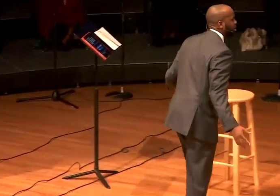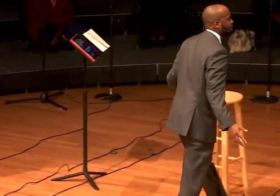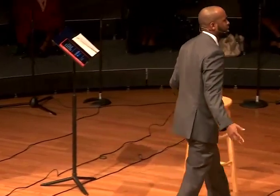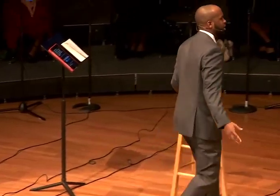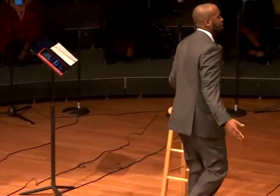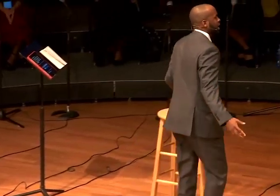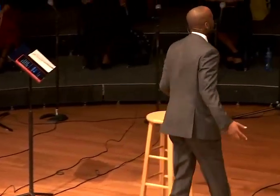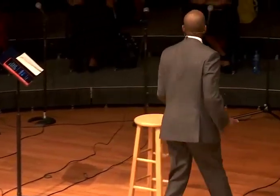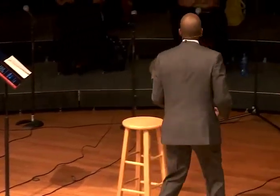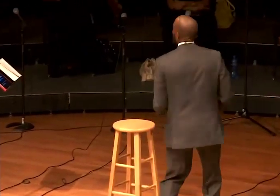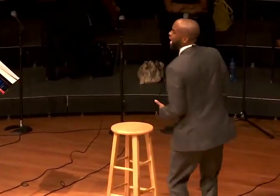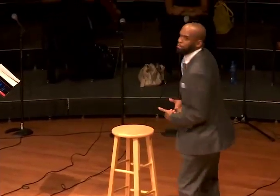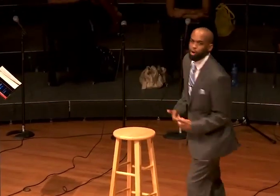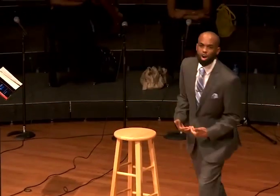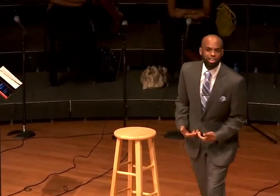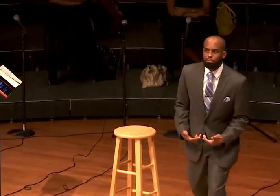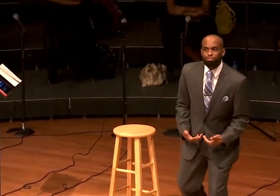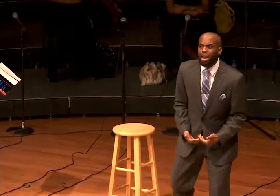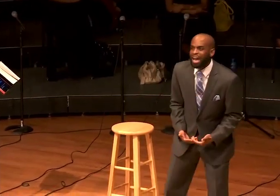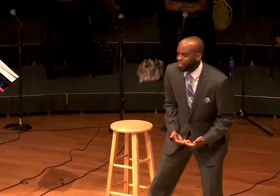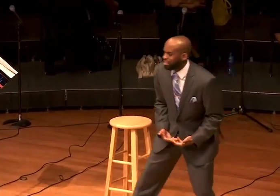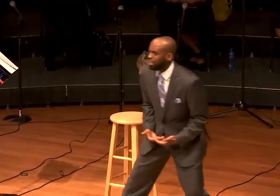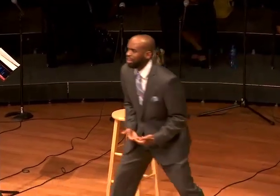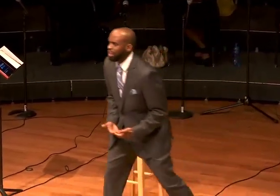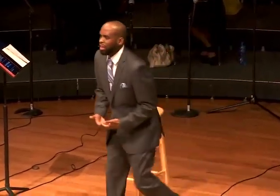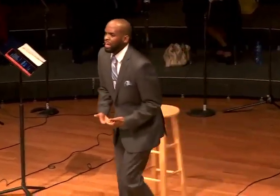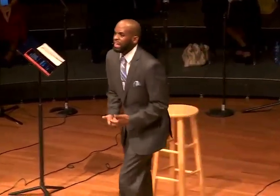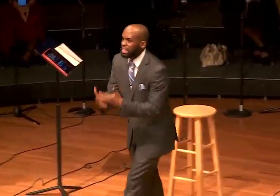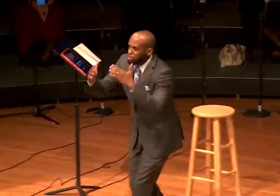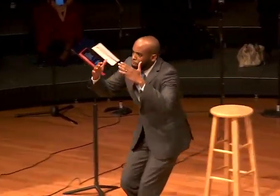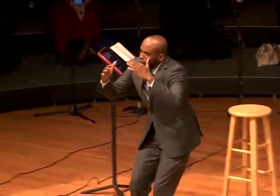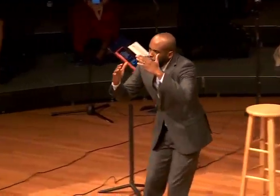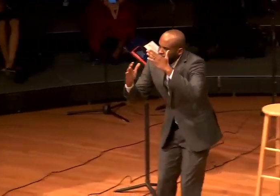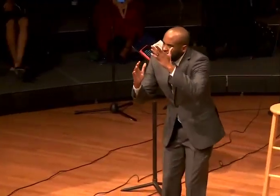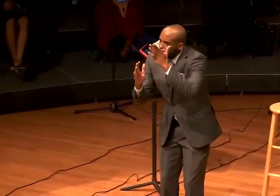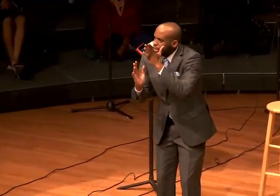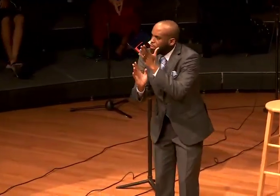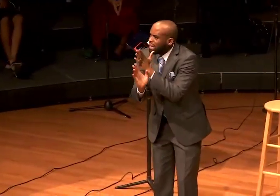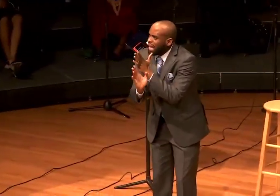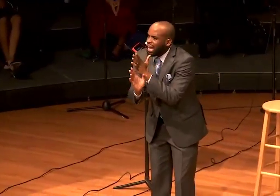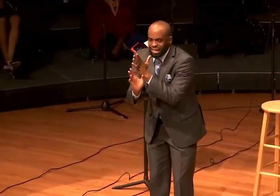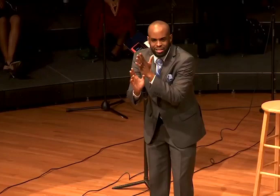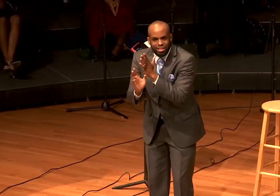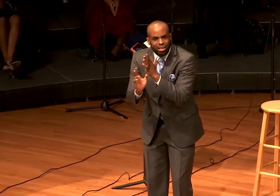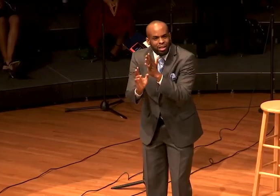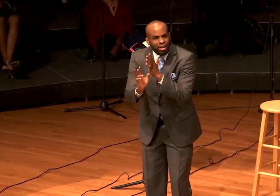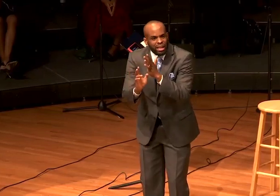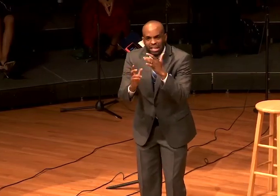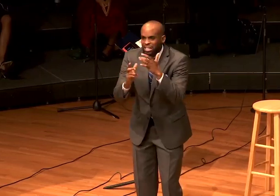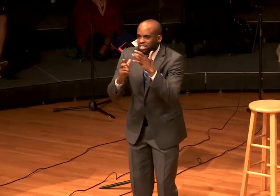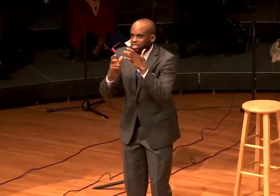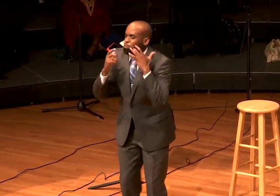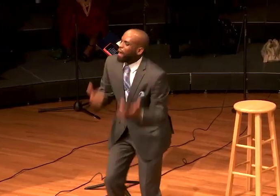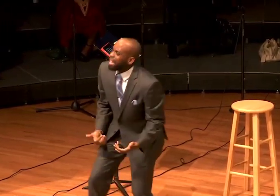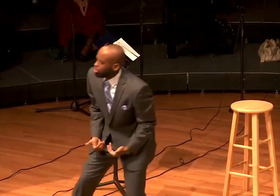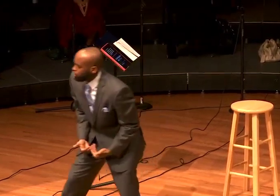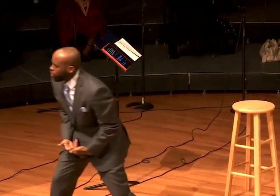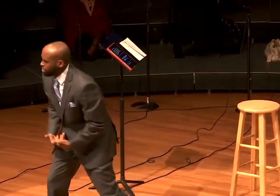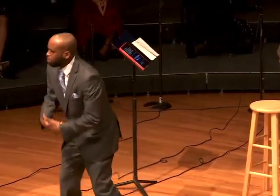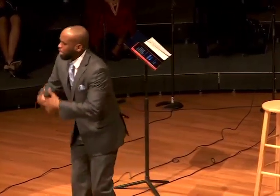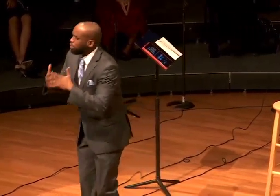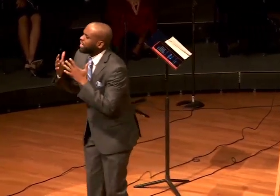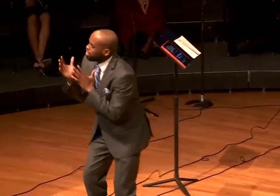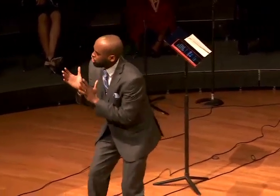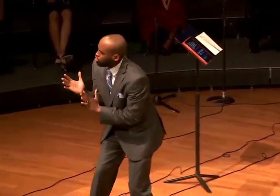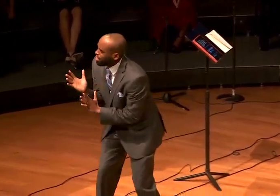heartbeat. He needs way more than breath. He needs bones to be realigned. He needs his spinal